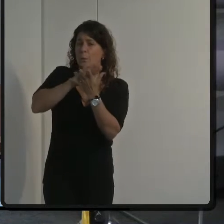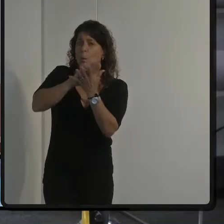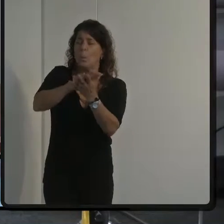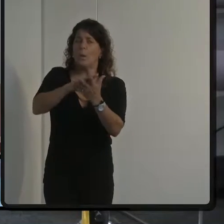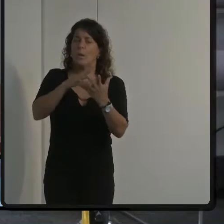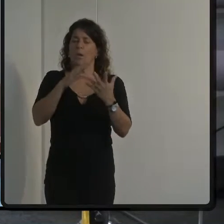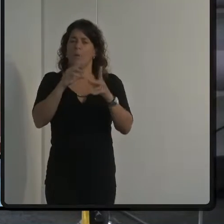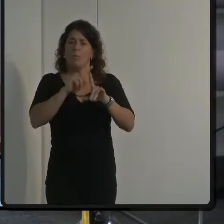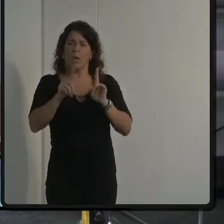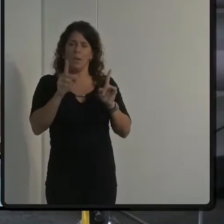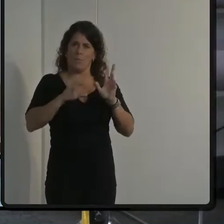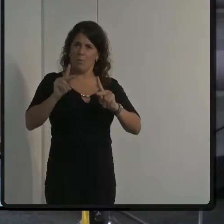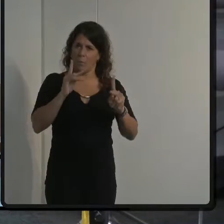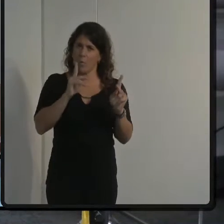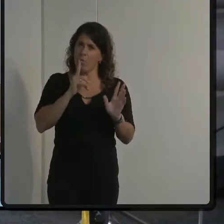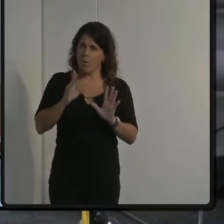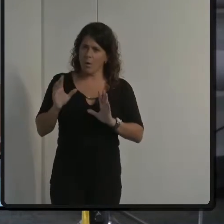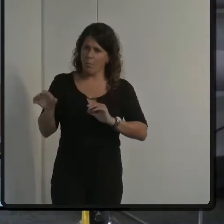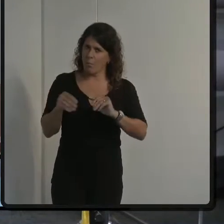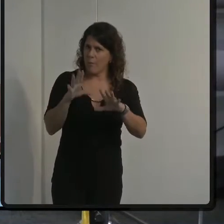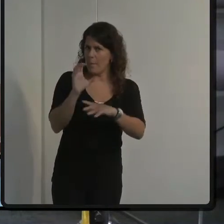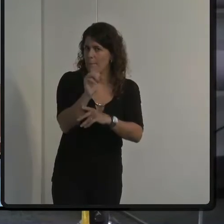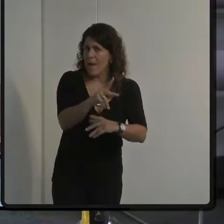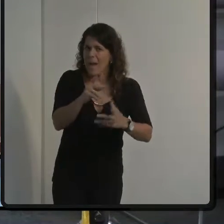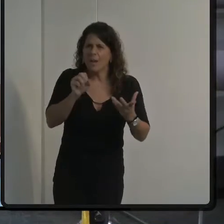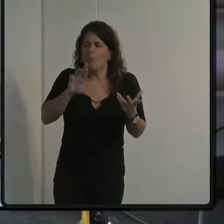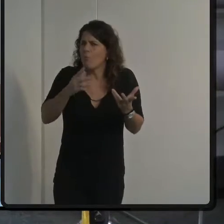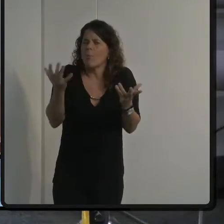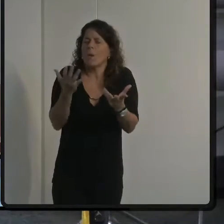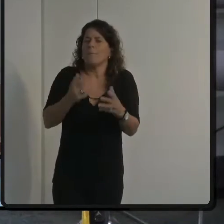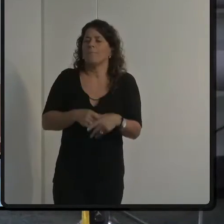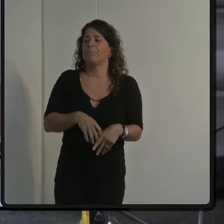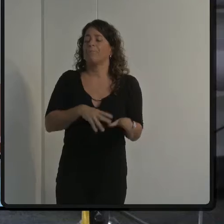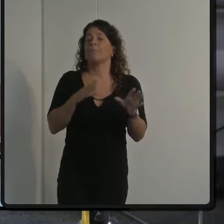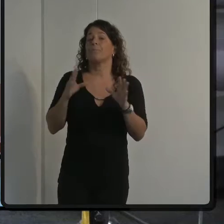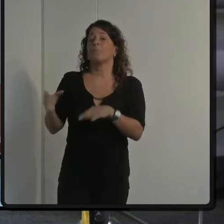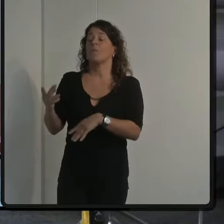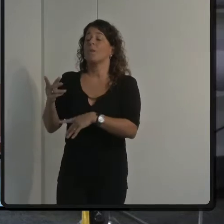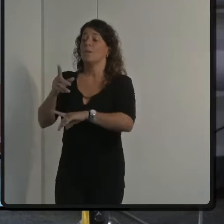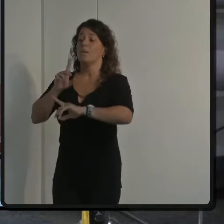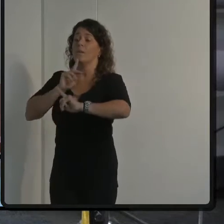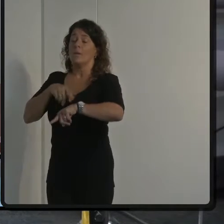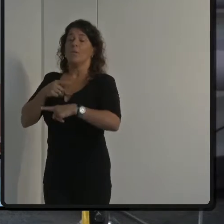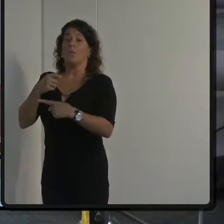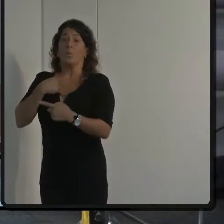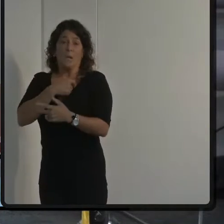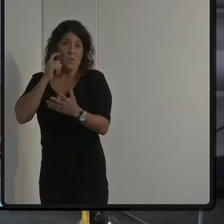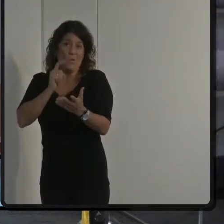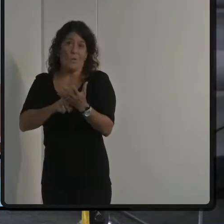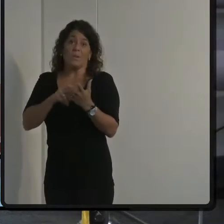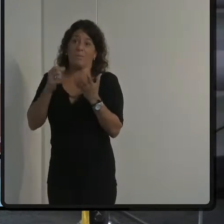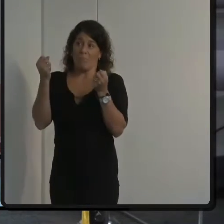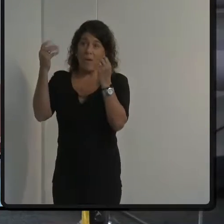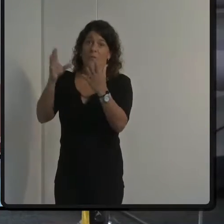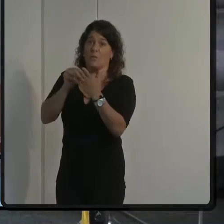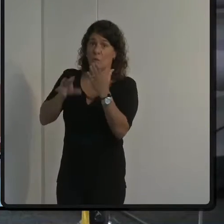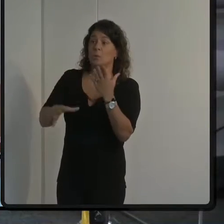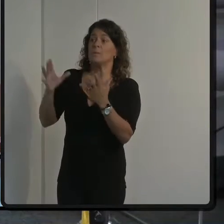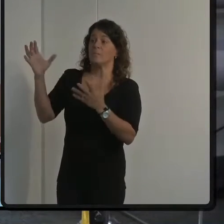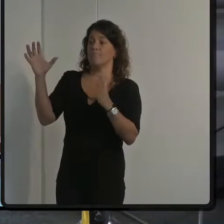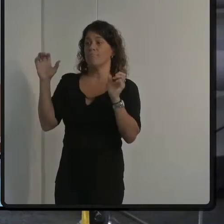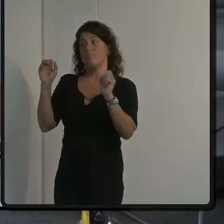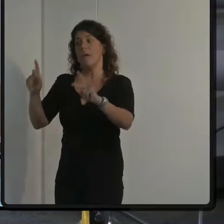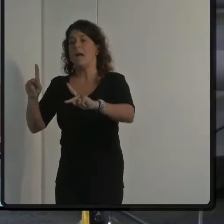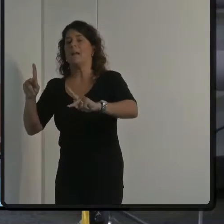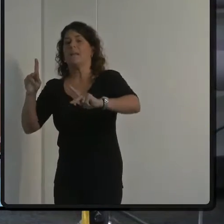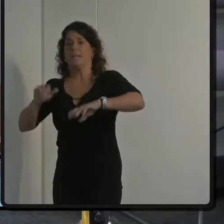are noting that there are more students coming back, even though most of the